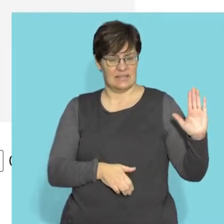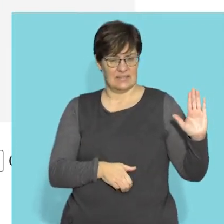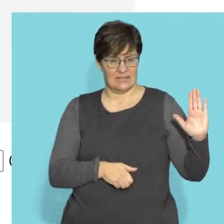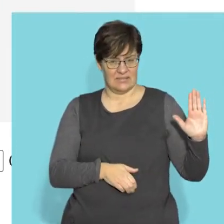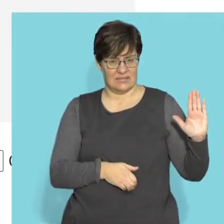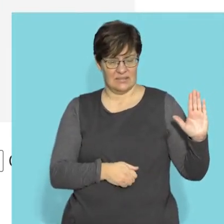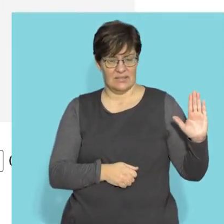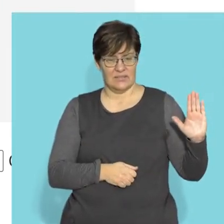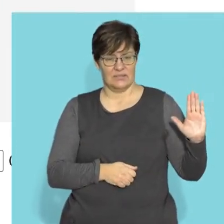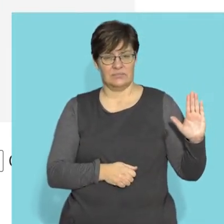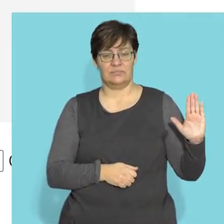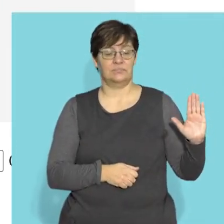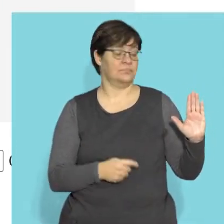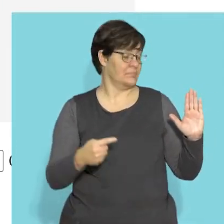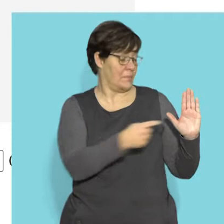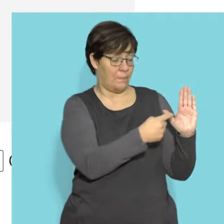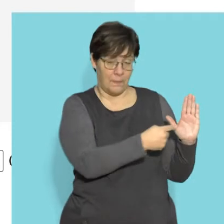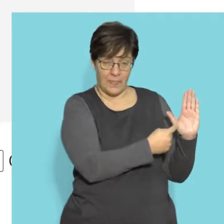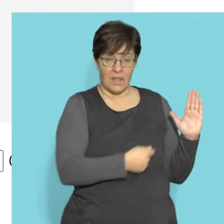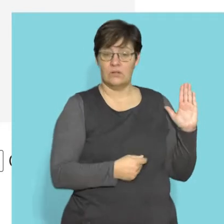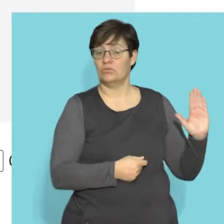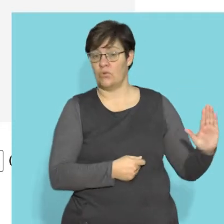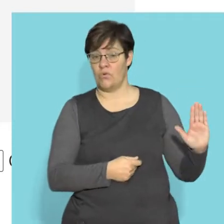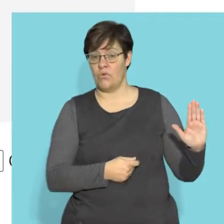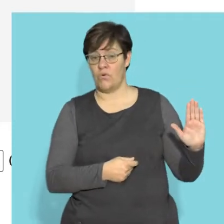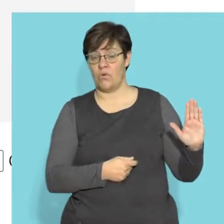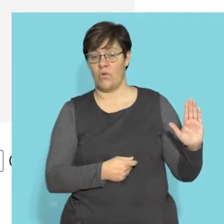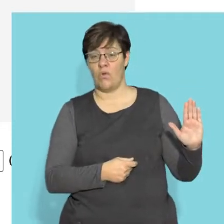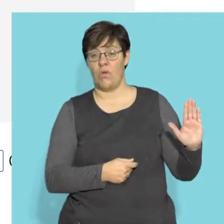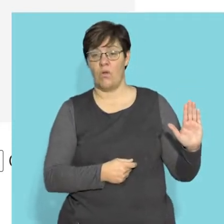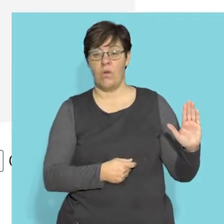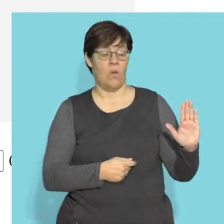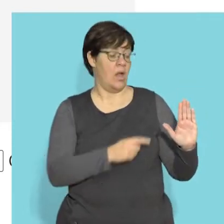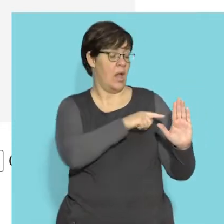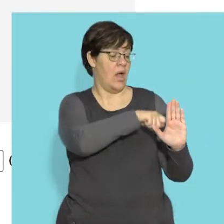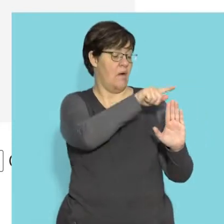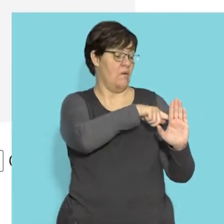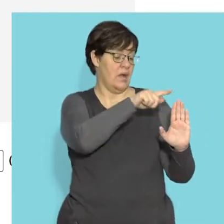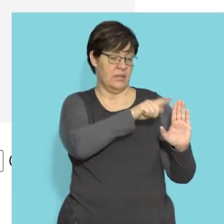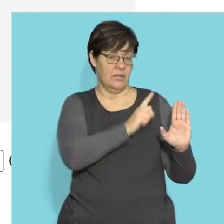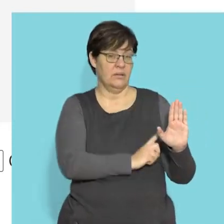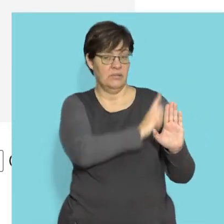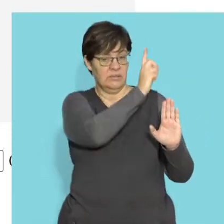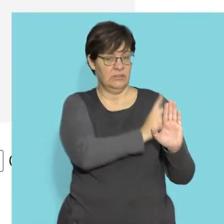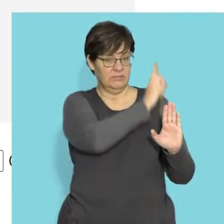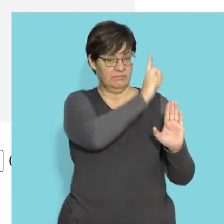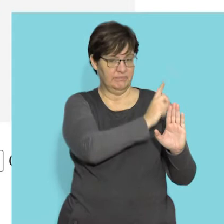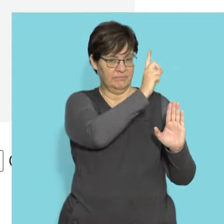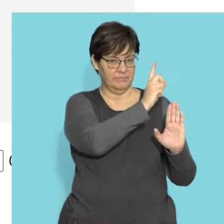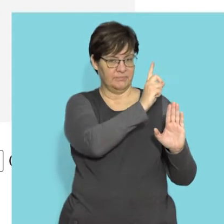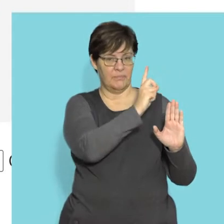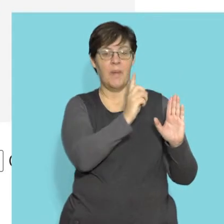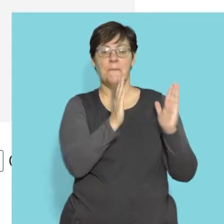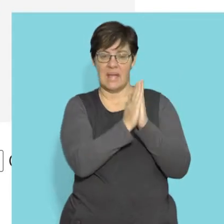being shown as well. And that hand is showing you that the fingers are pointing in the